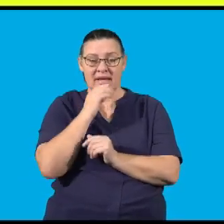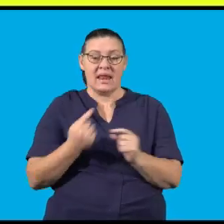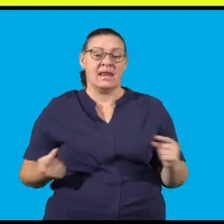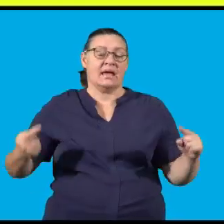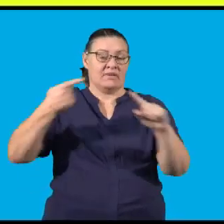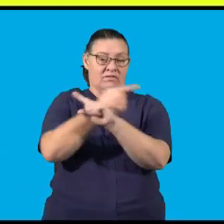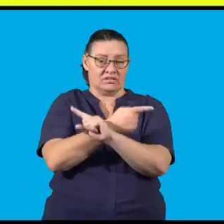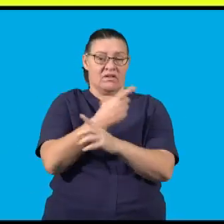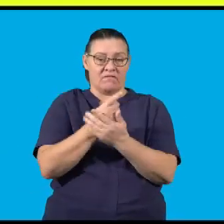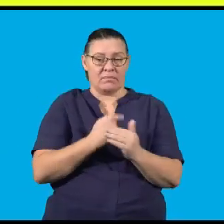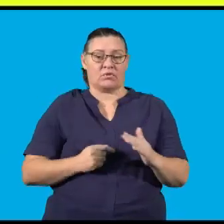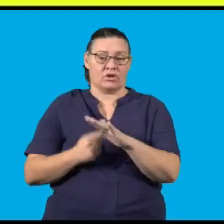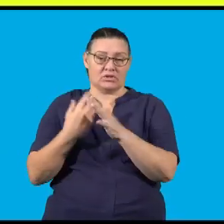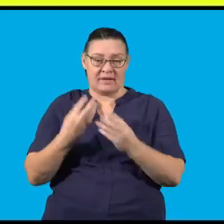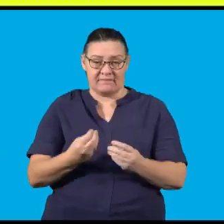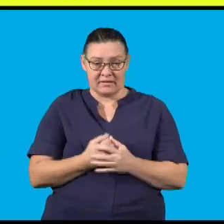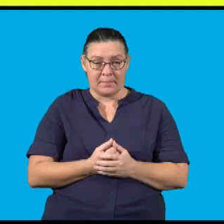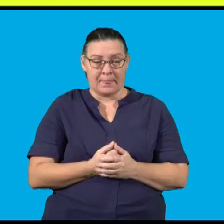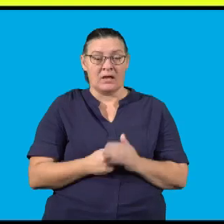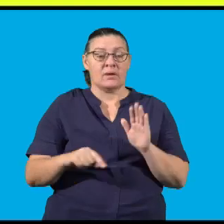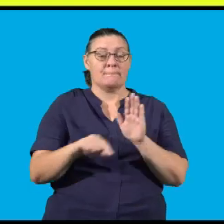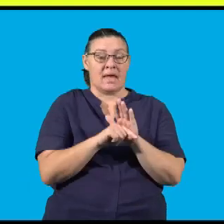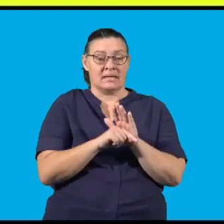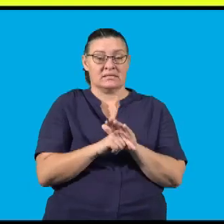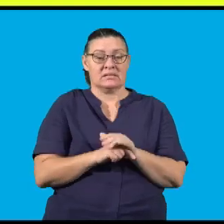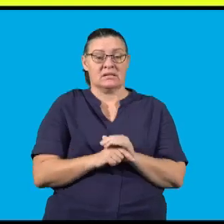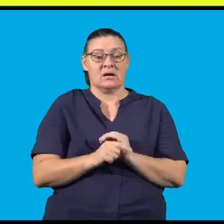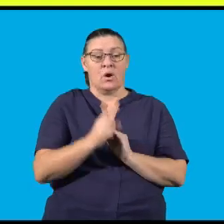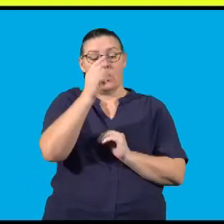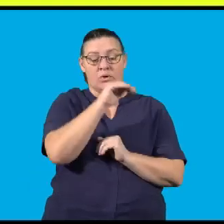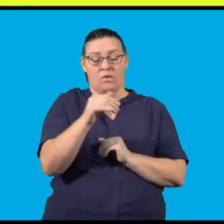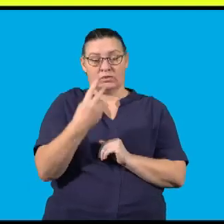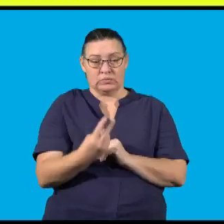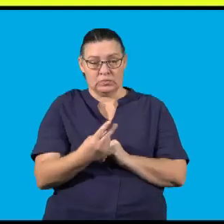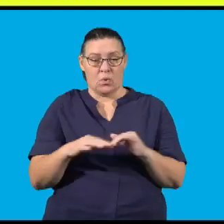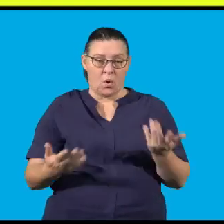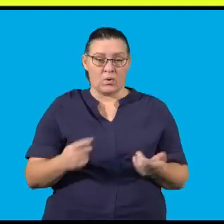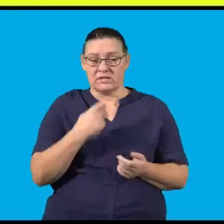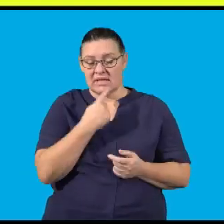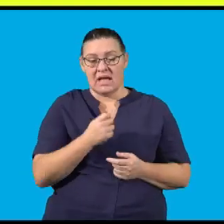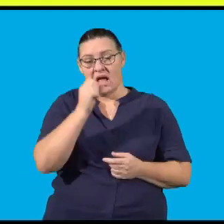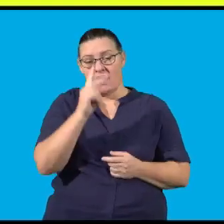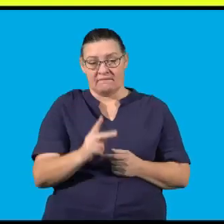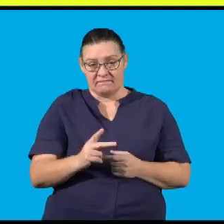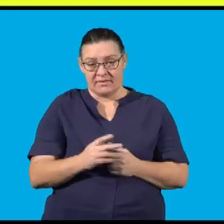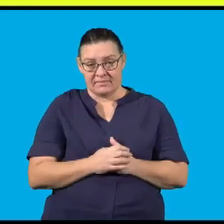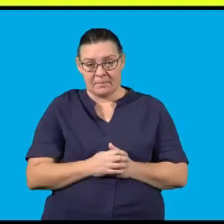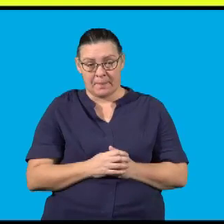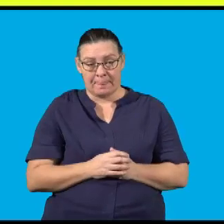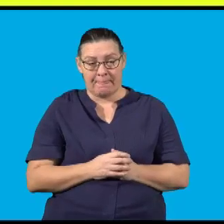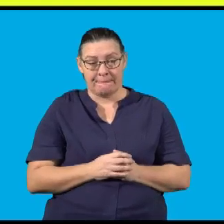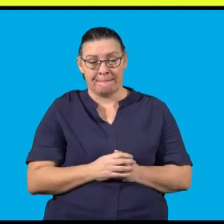of the gradient that you have. So therefore, it's -1/2, or you can work it out using a small